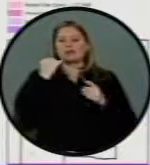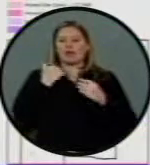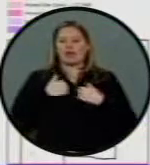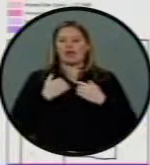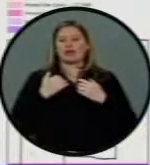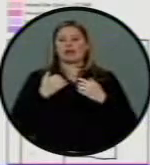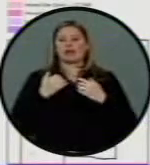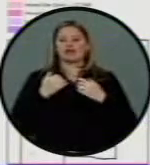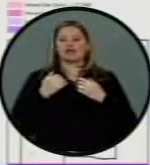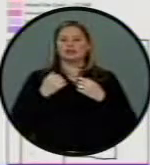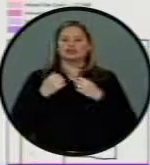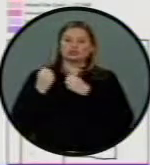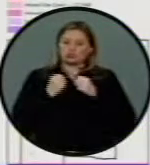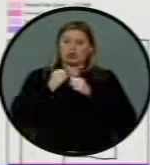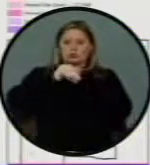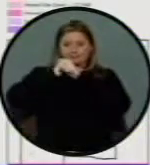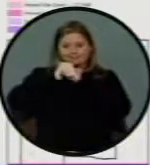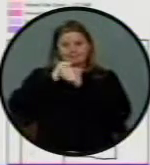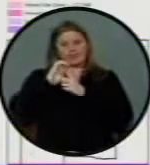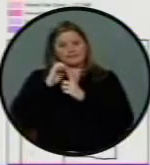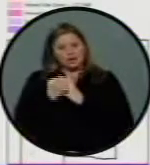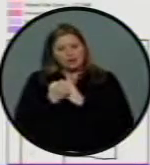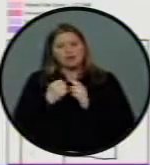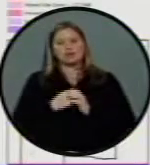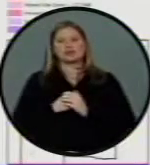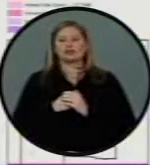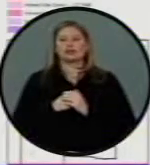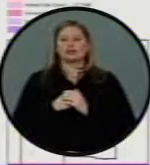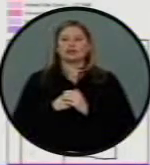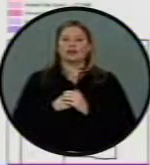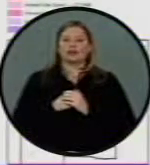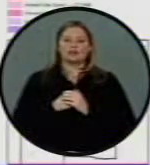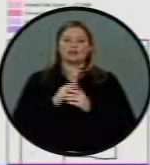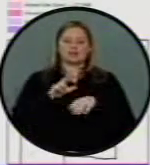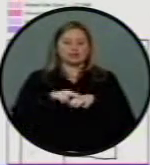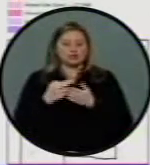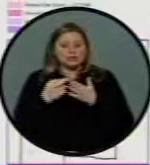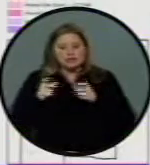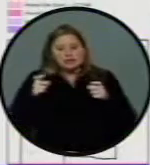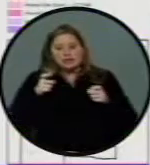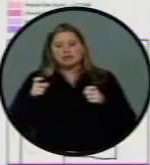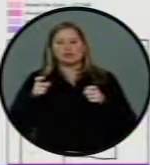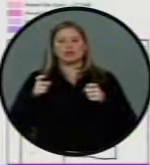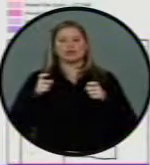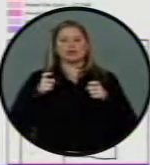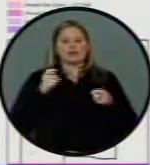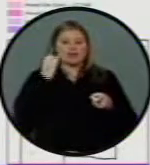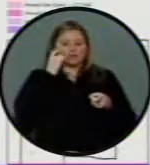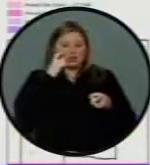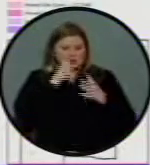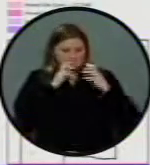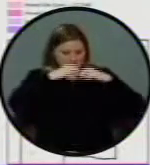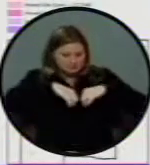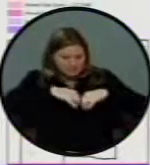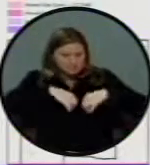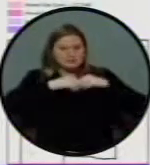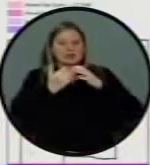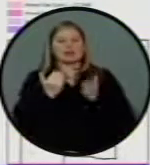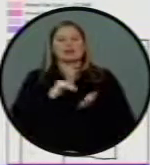aggressive conservation, with aggressive natural resource management and restoration kinds of strategies in terms